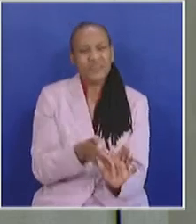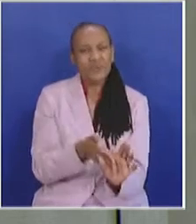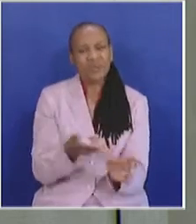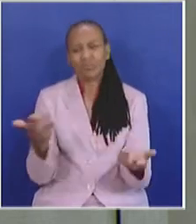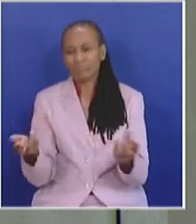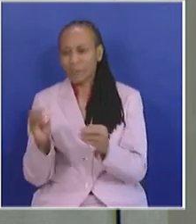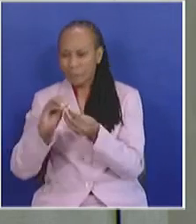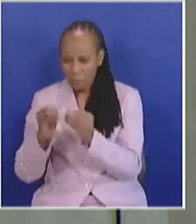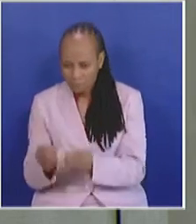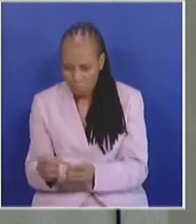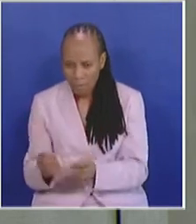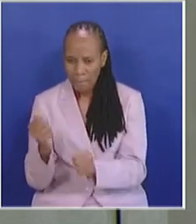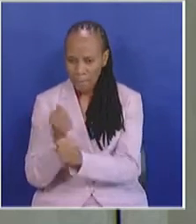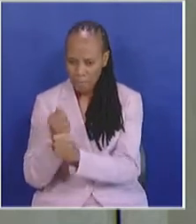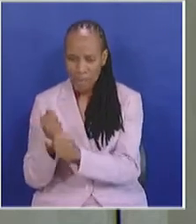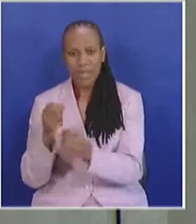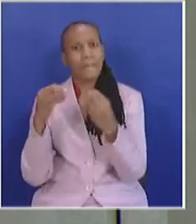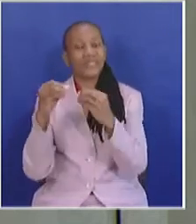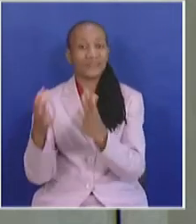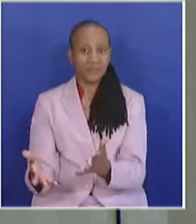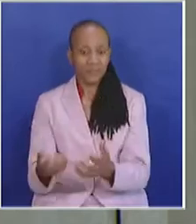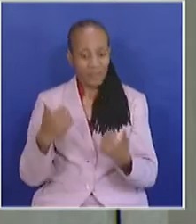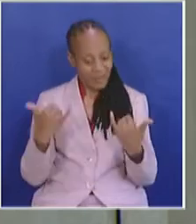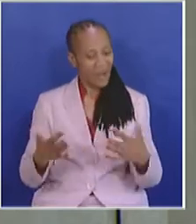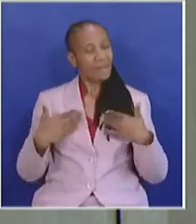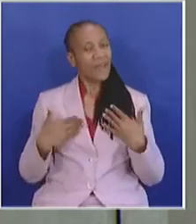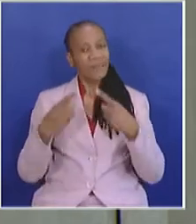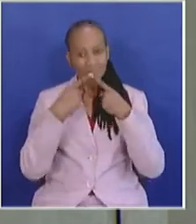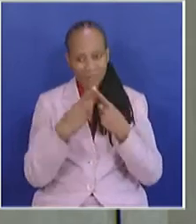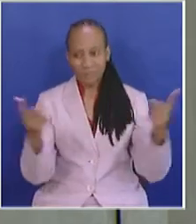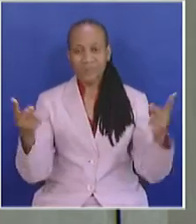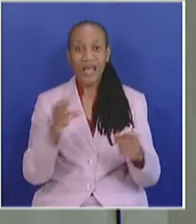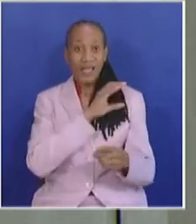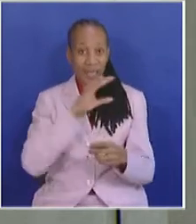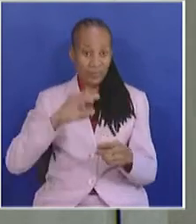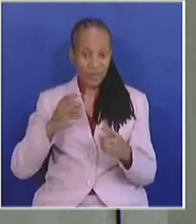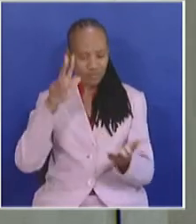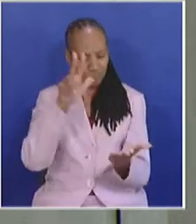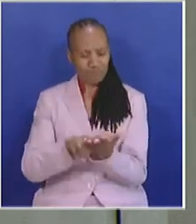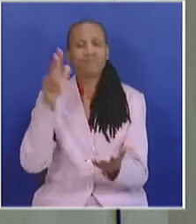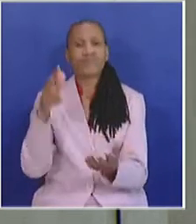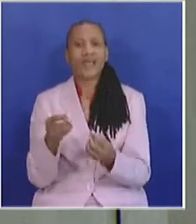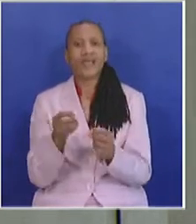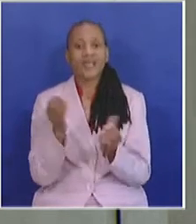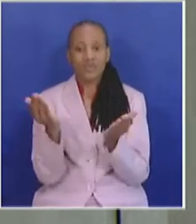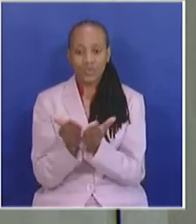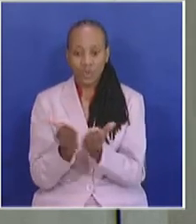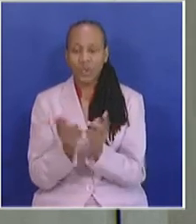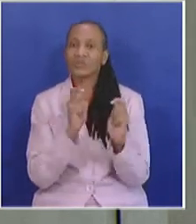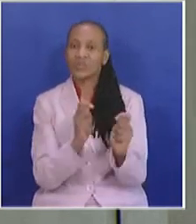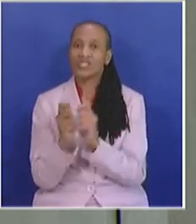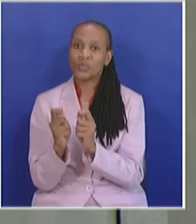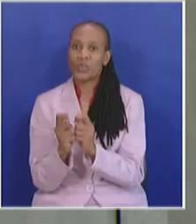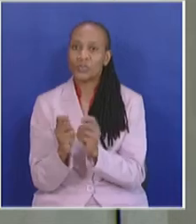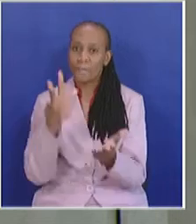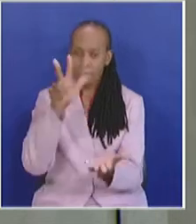manufacturing. I'm pleased to announce that Cabinet recently approved the National Learner Transport Policy for the country. The